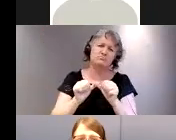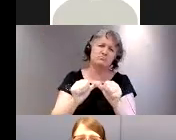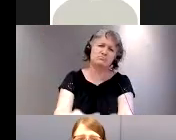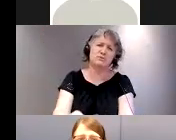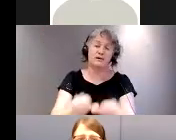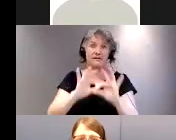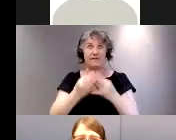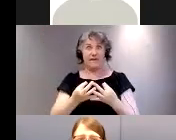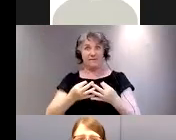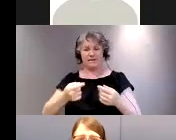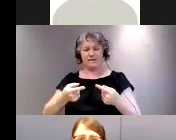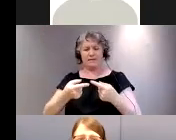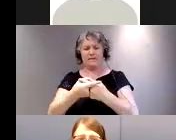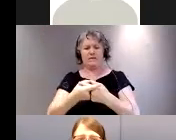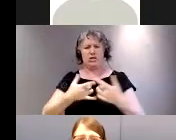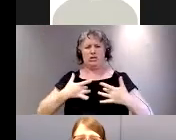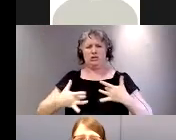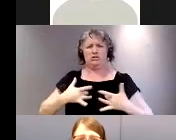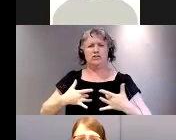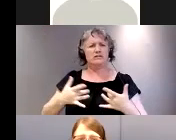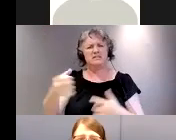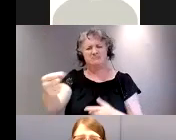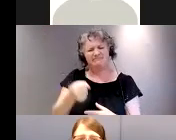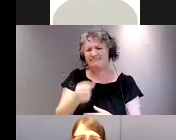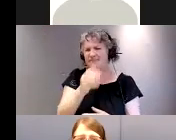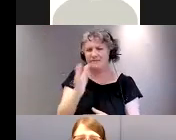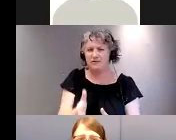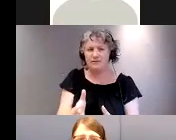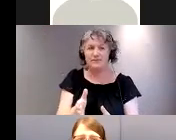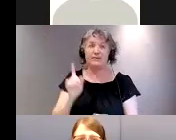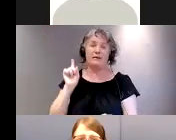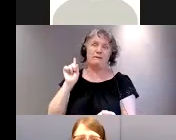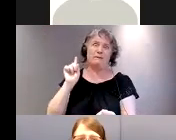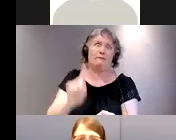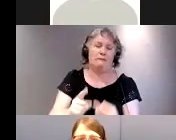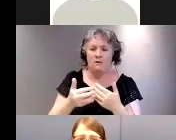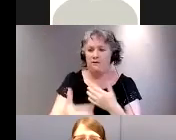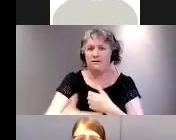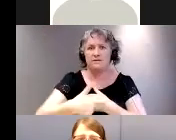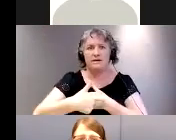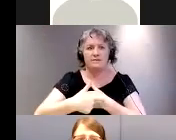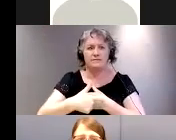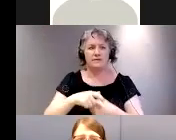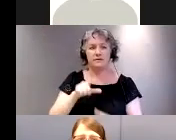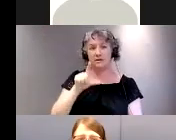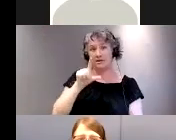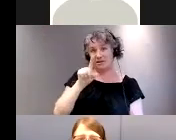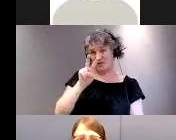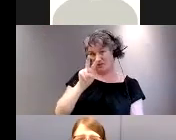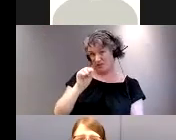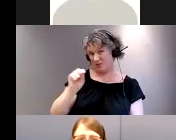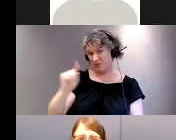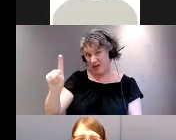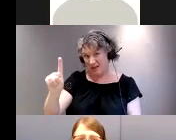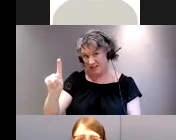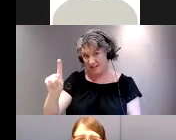dispute or a family concern? And then it decreases. But I mean, in 2001, there was 7%. If we follow that logic,